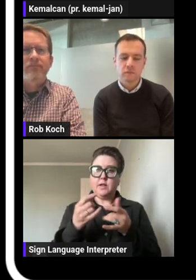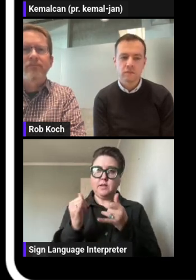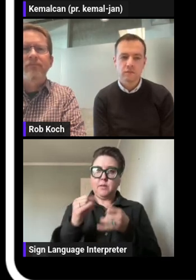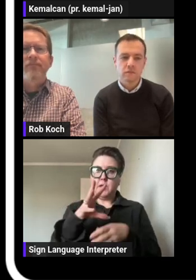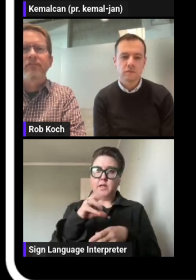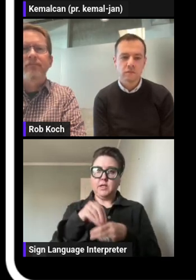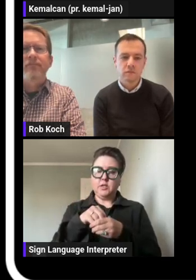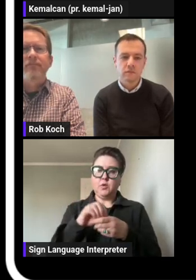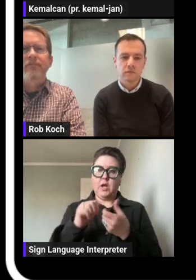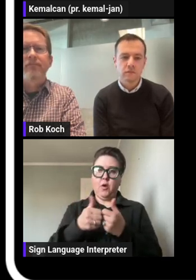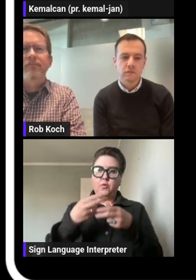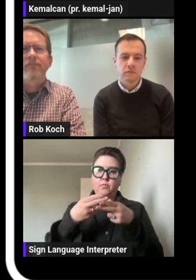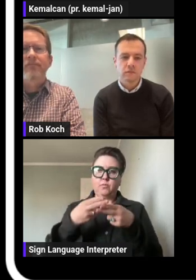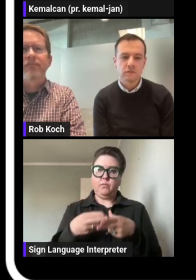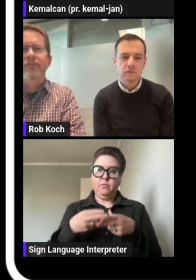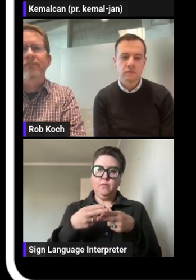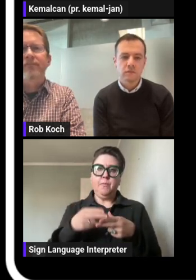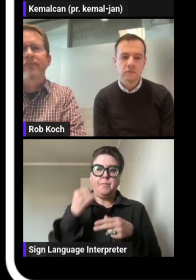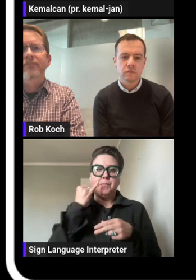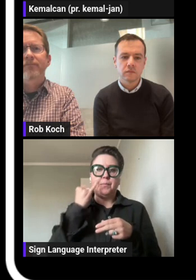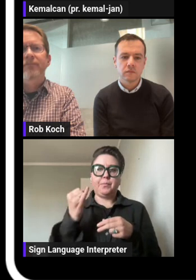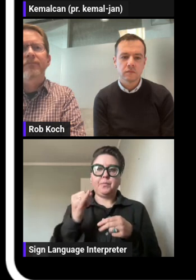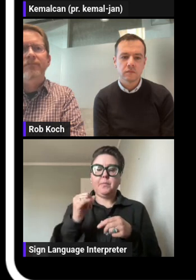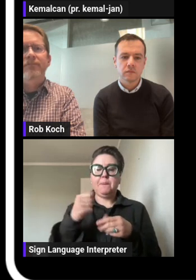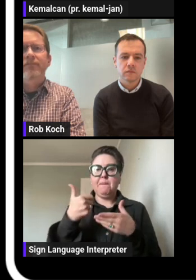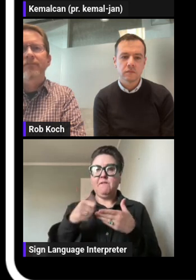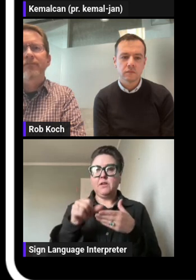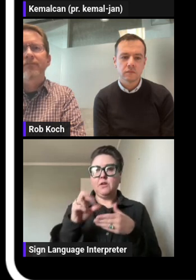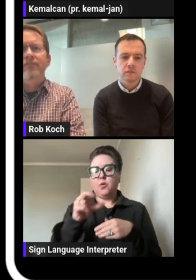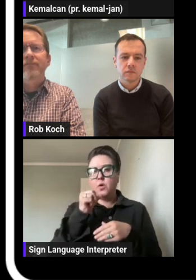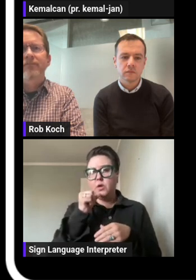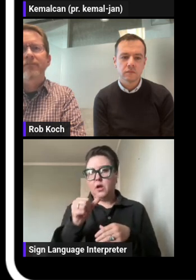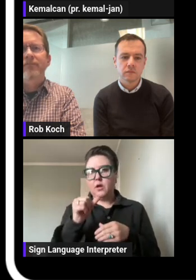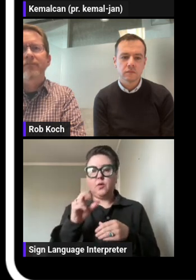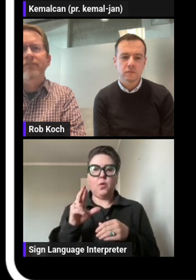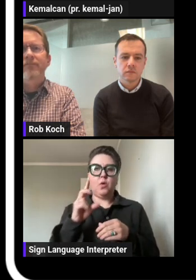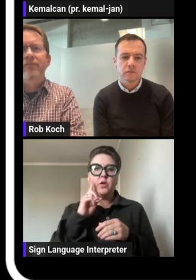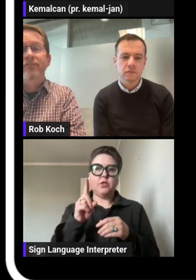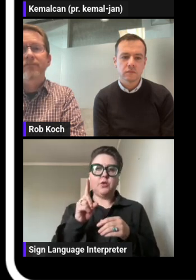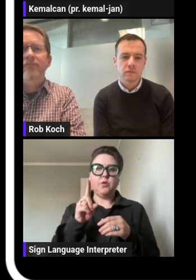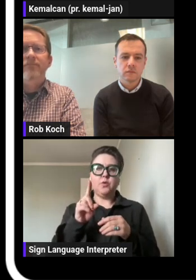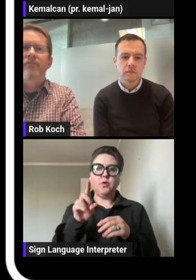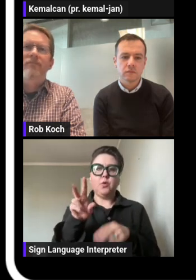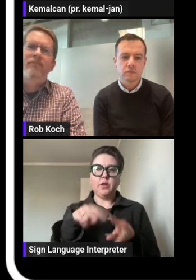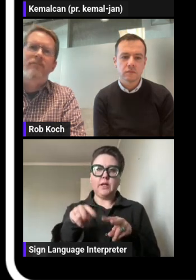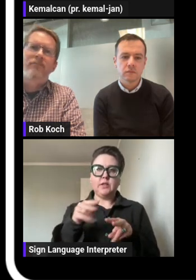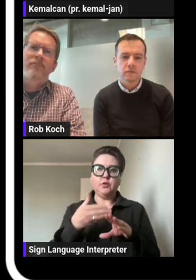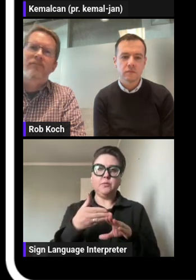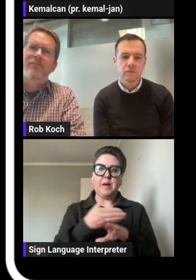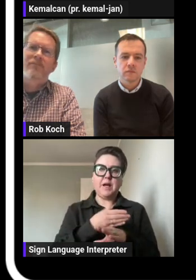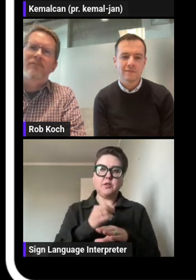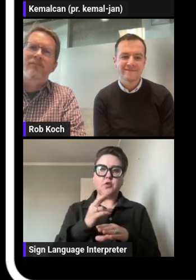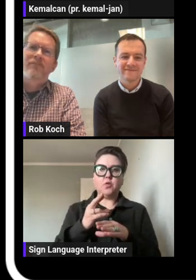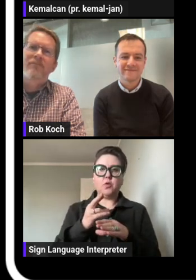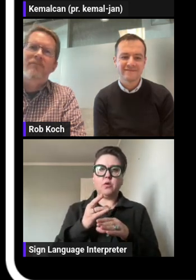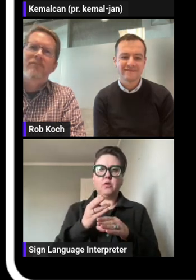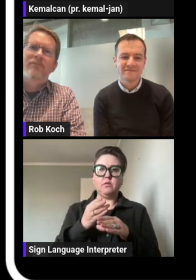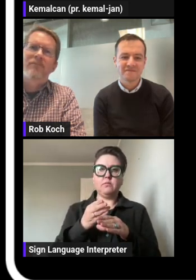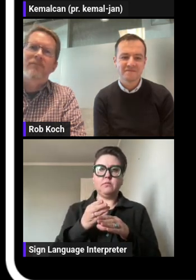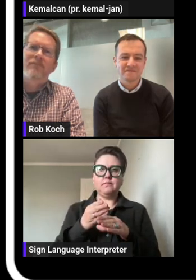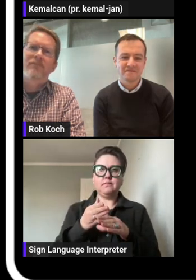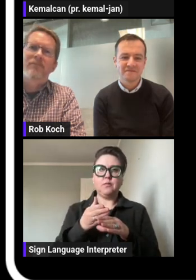you weight whether it is a letter or not, or do you look at past or prior frames that are close together